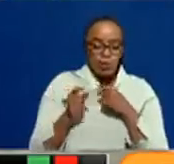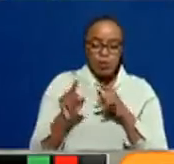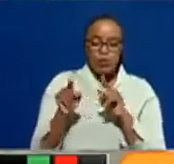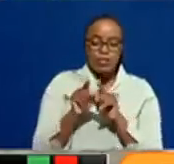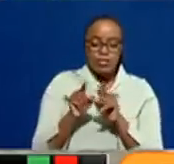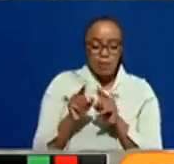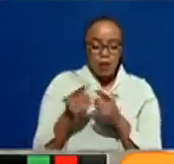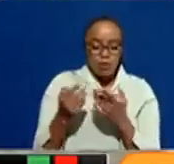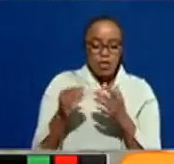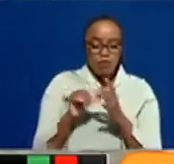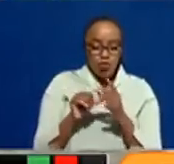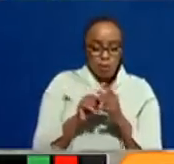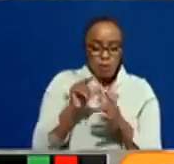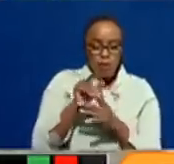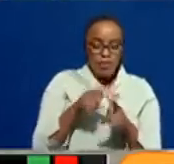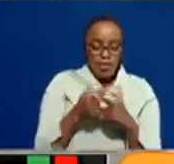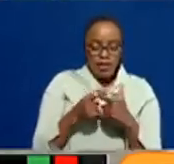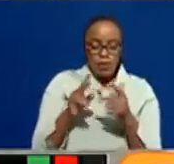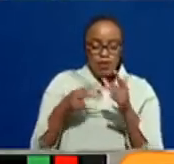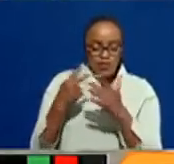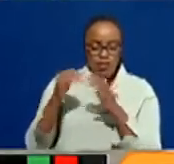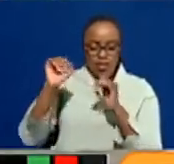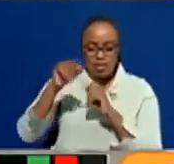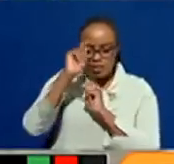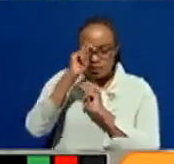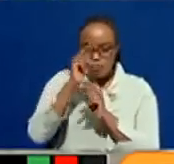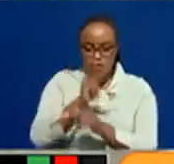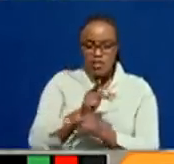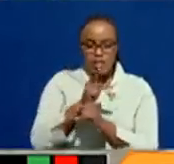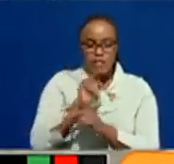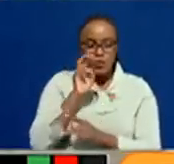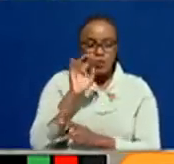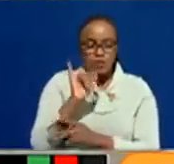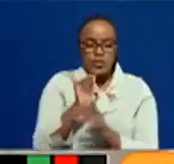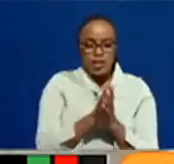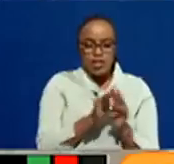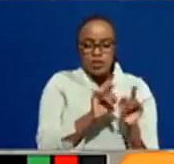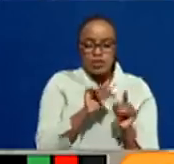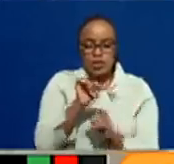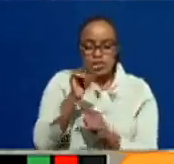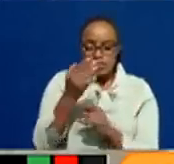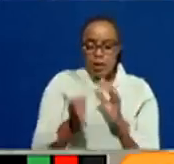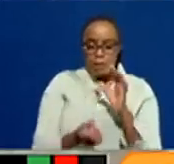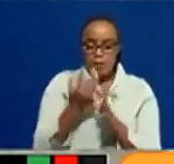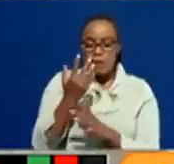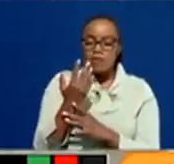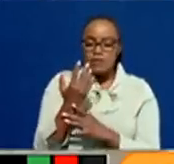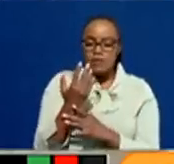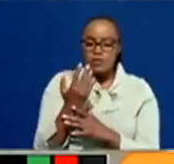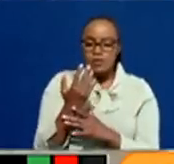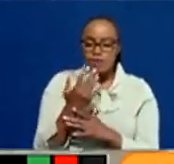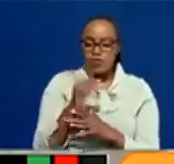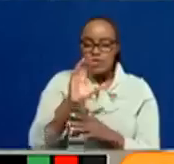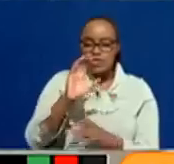with the bathwater. Mm. That we take a very respectful and cautious look at this. Because this came actually during Kibaki's time.